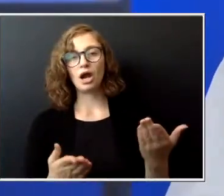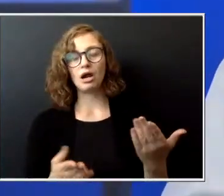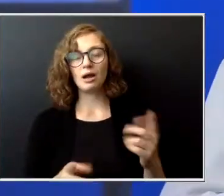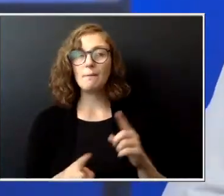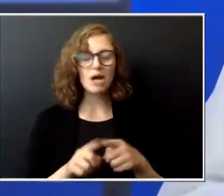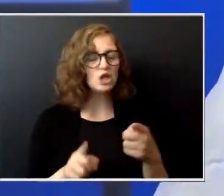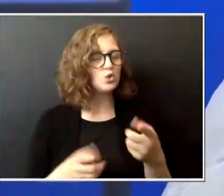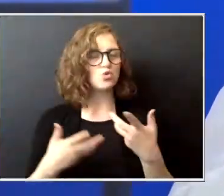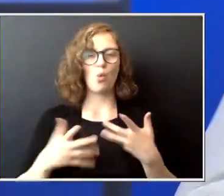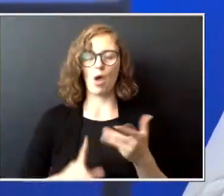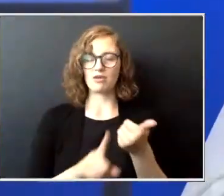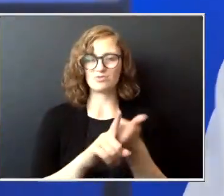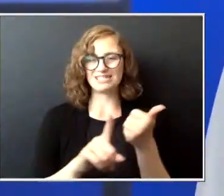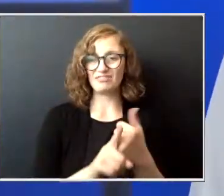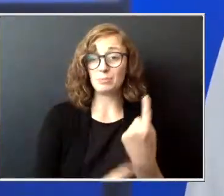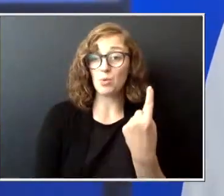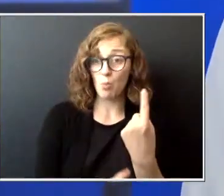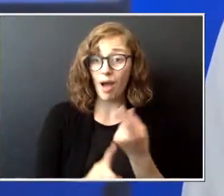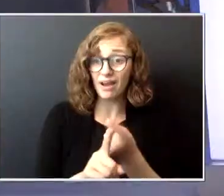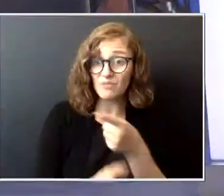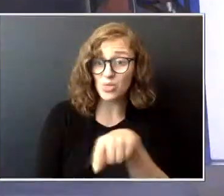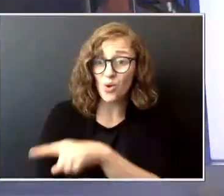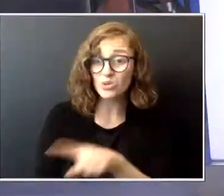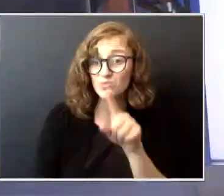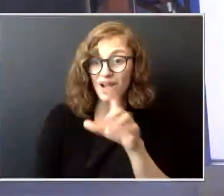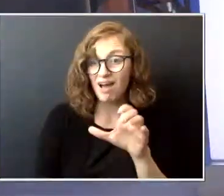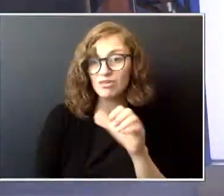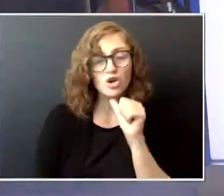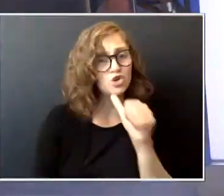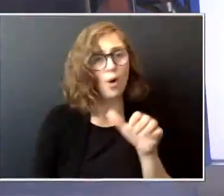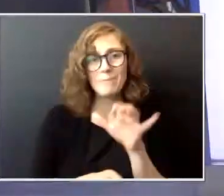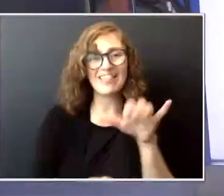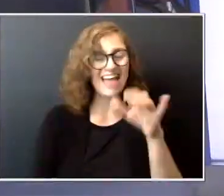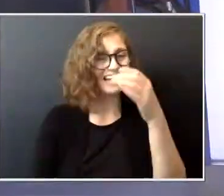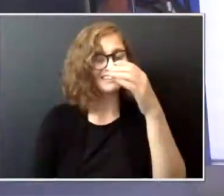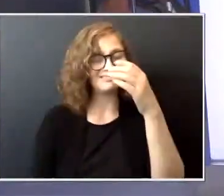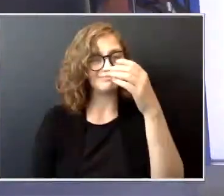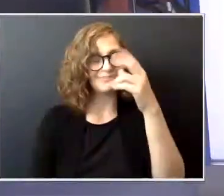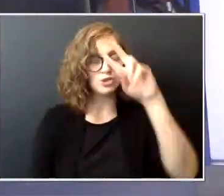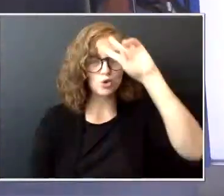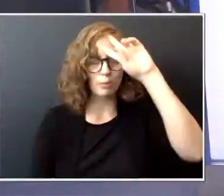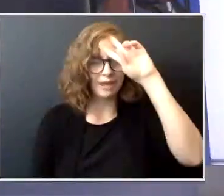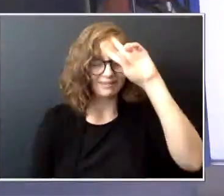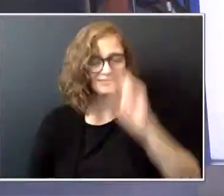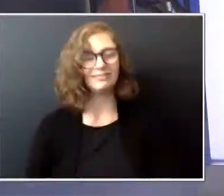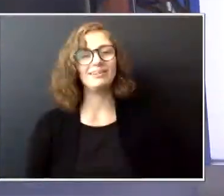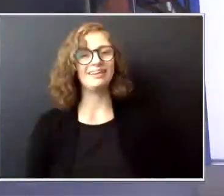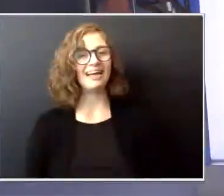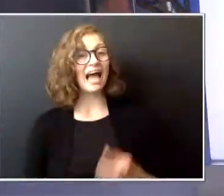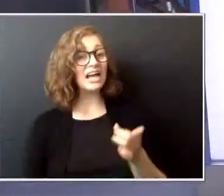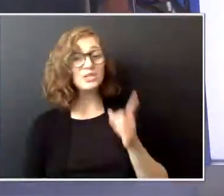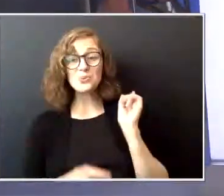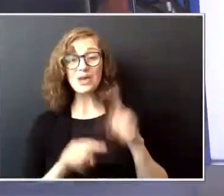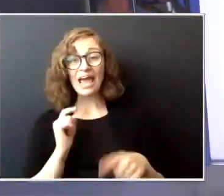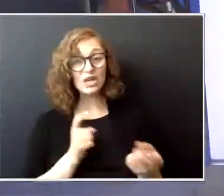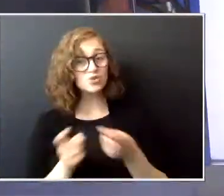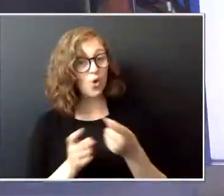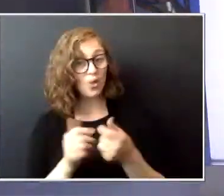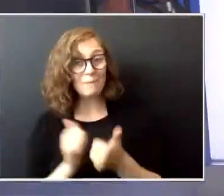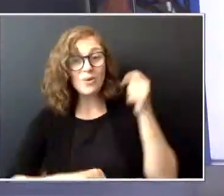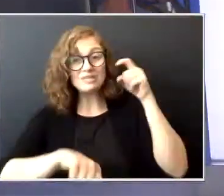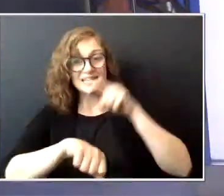and make sure you're not that stupid. Well, and the problem is you can't control it a lot of the times. Right. Exactly. These things happen because